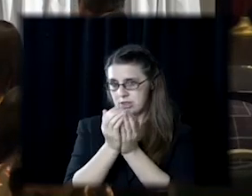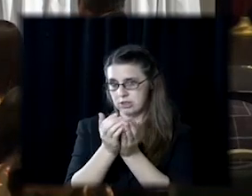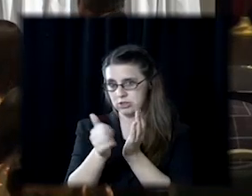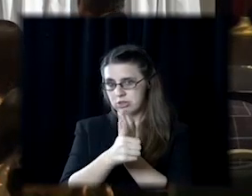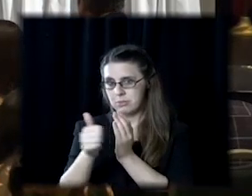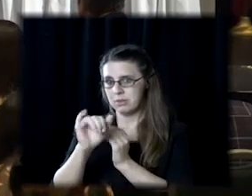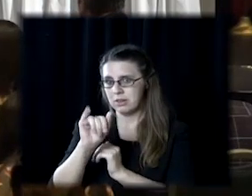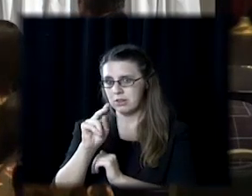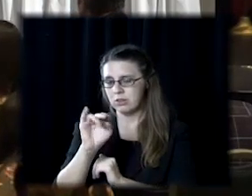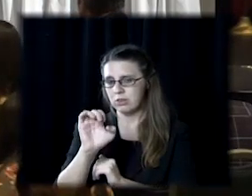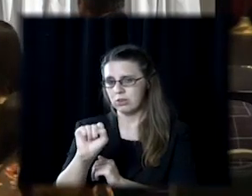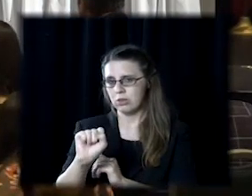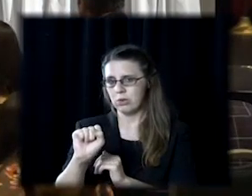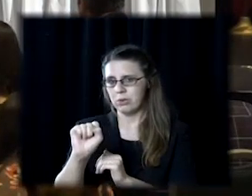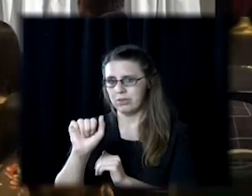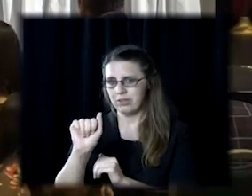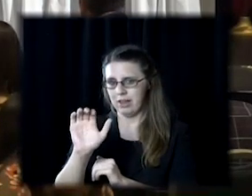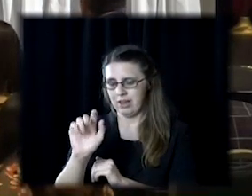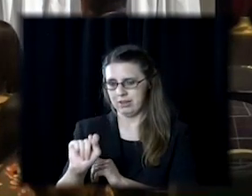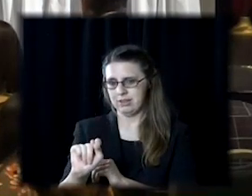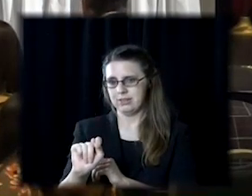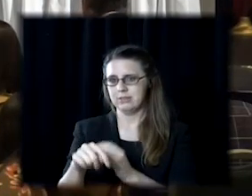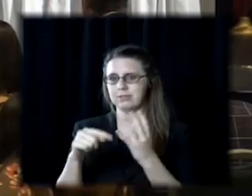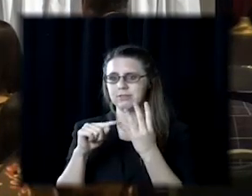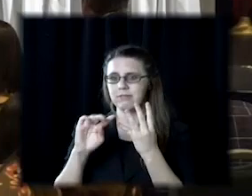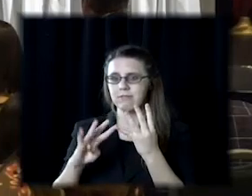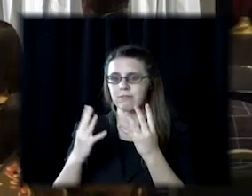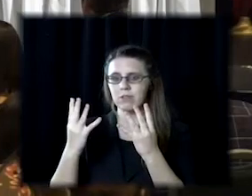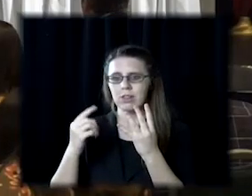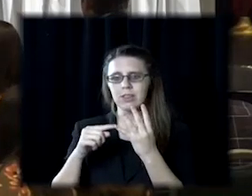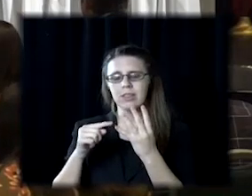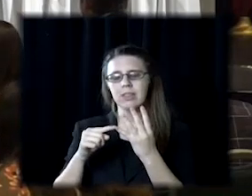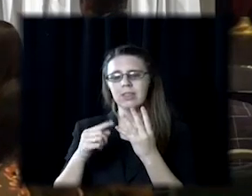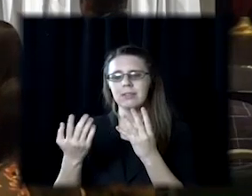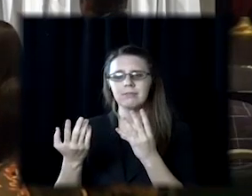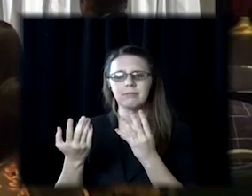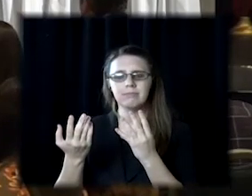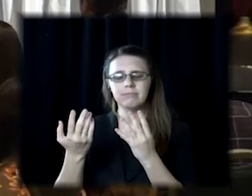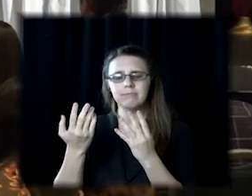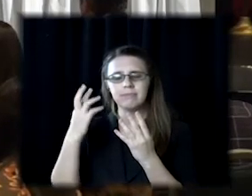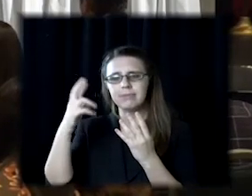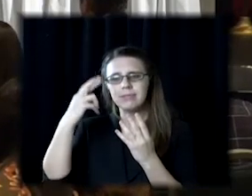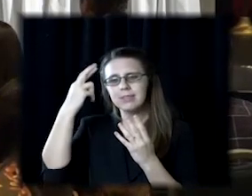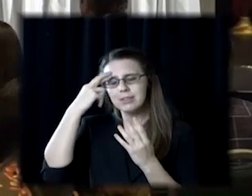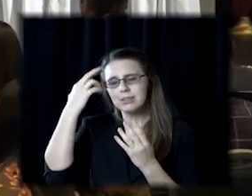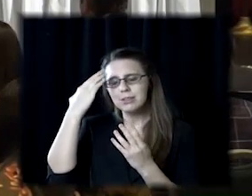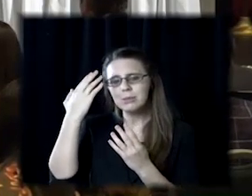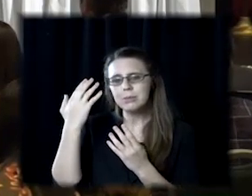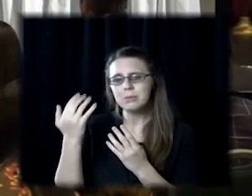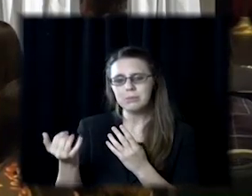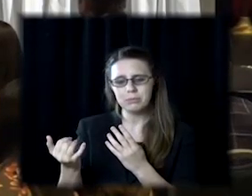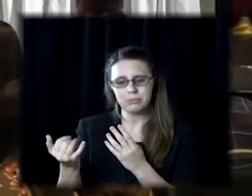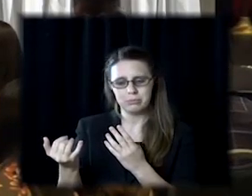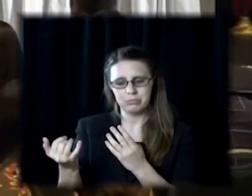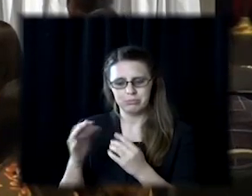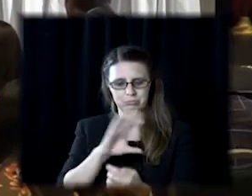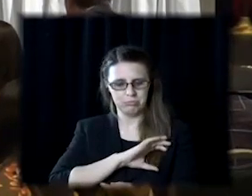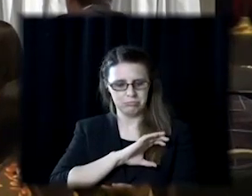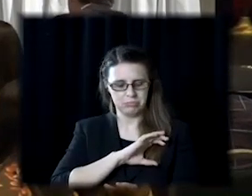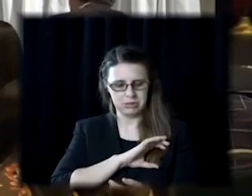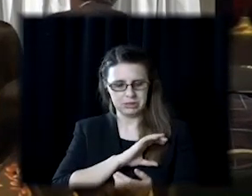no, the rationale behind the concept of dealing with the